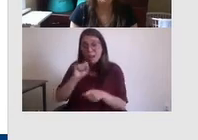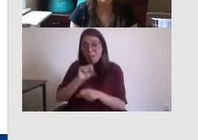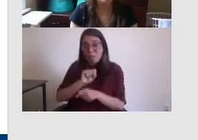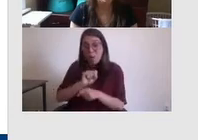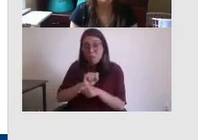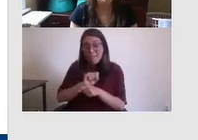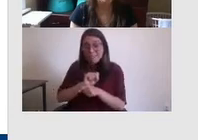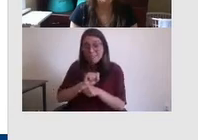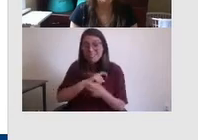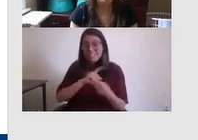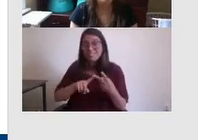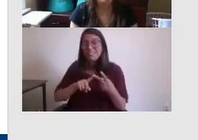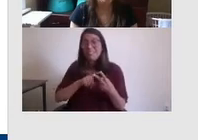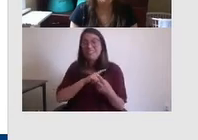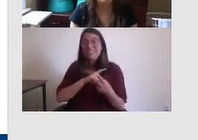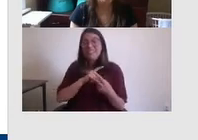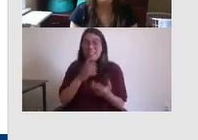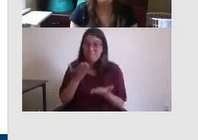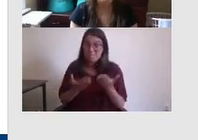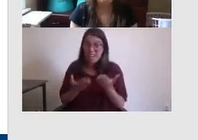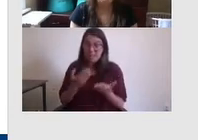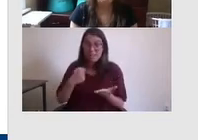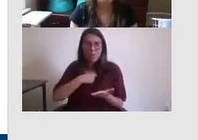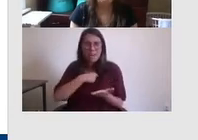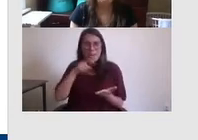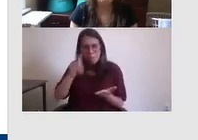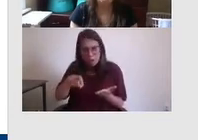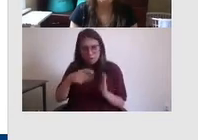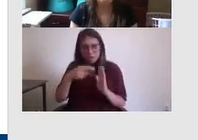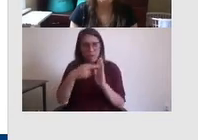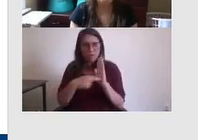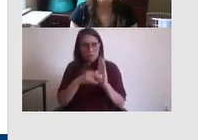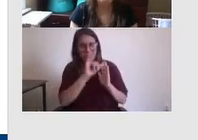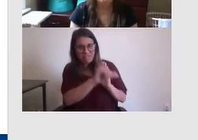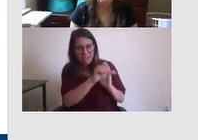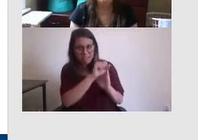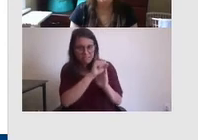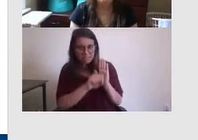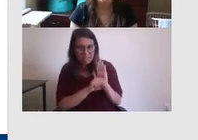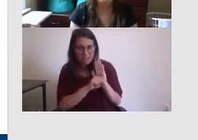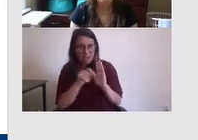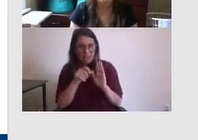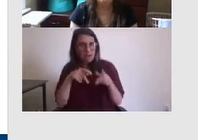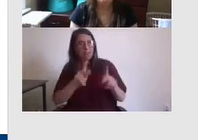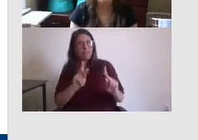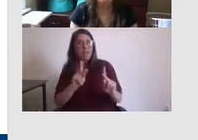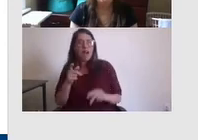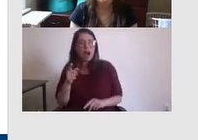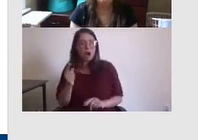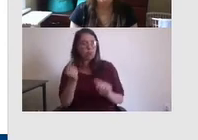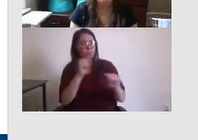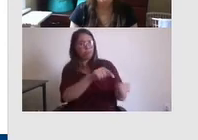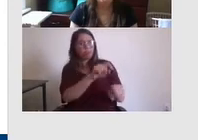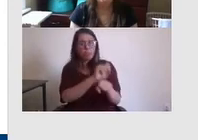implications, and we may need to be registered in the state in order for somebody to work out of state. There are probably